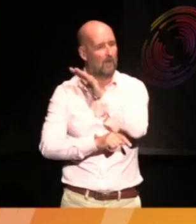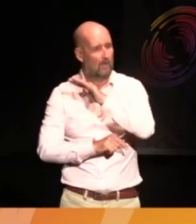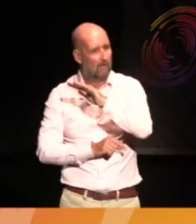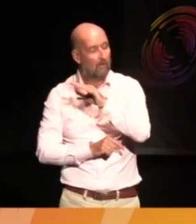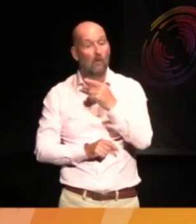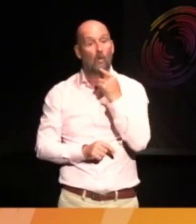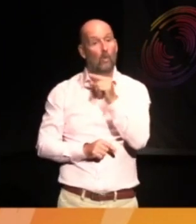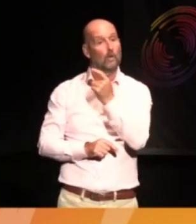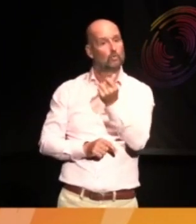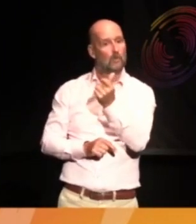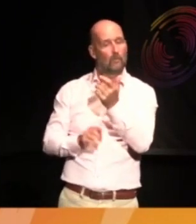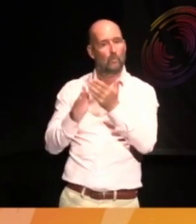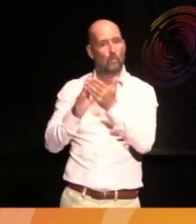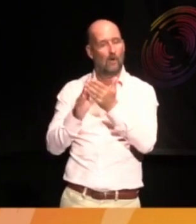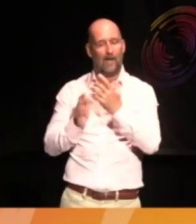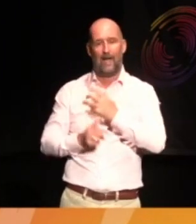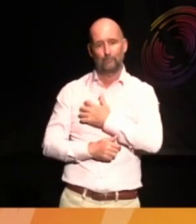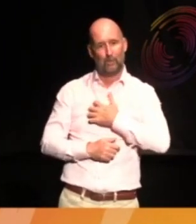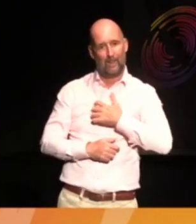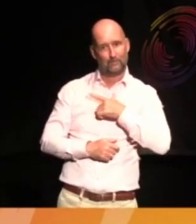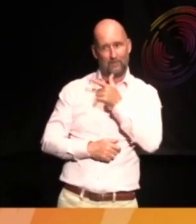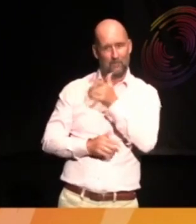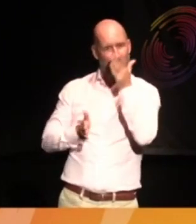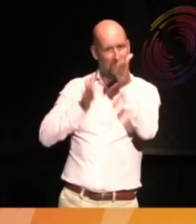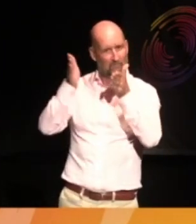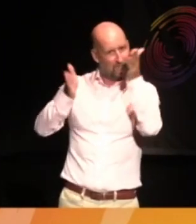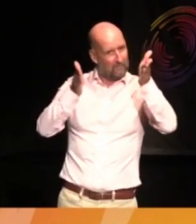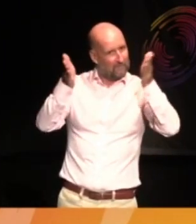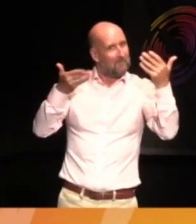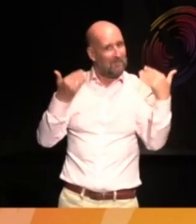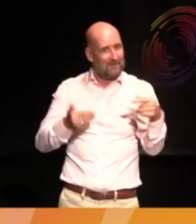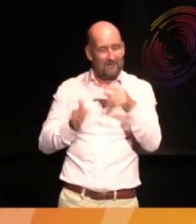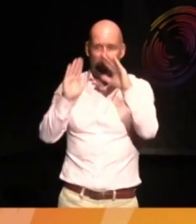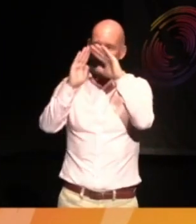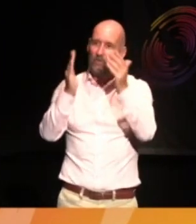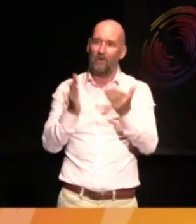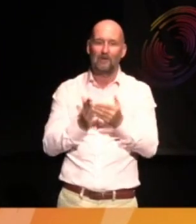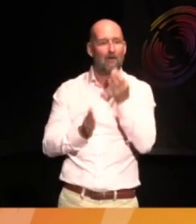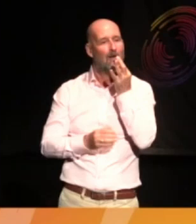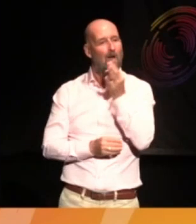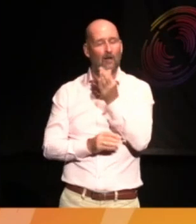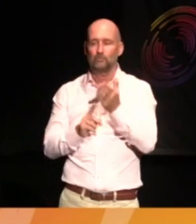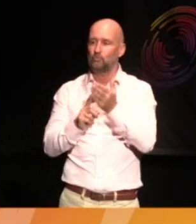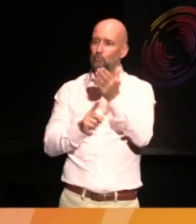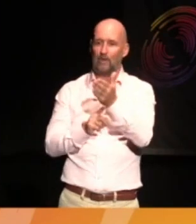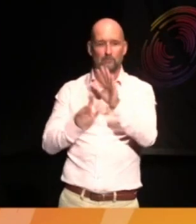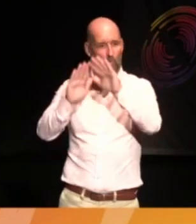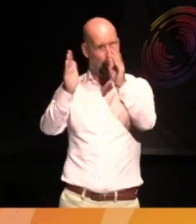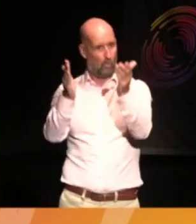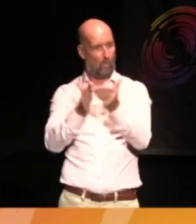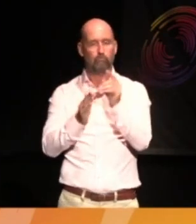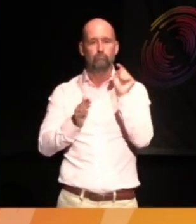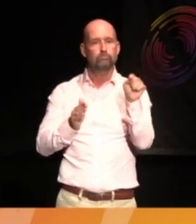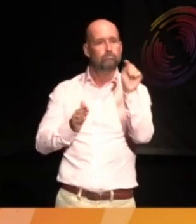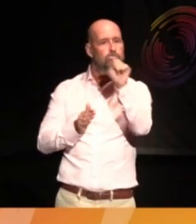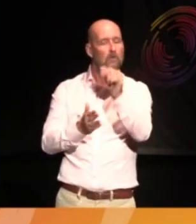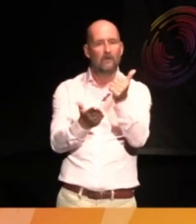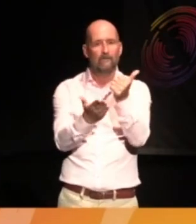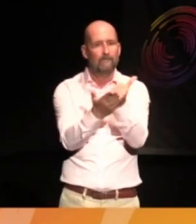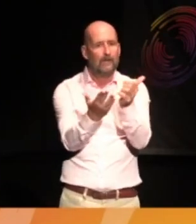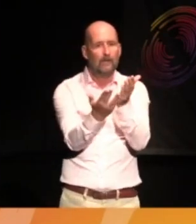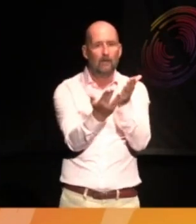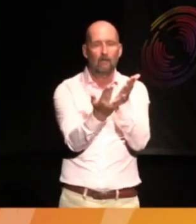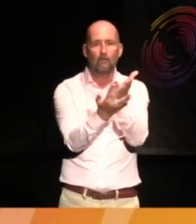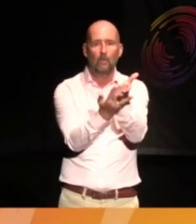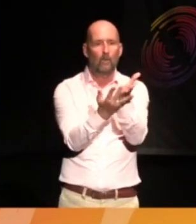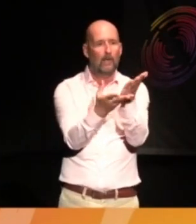So there's some serious travel envy going on here. Where in the world did you have good experiences of inclusion? And what